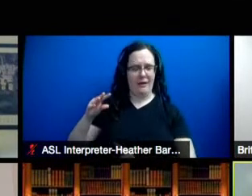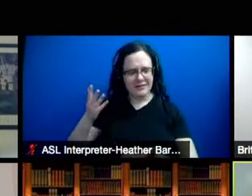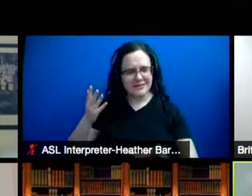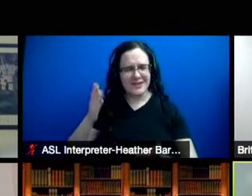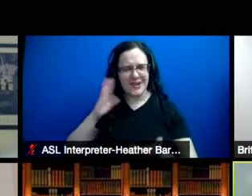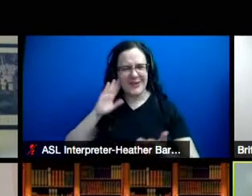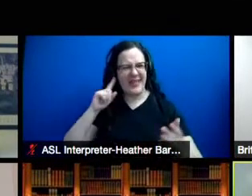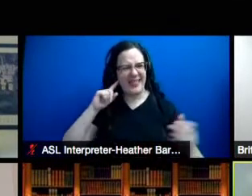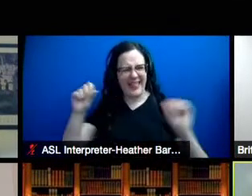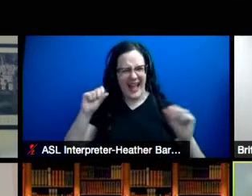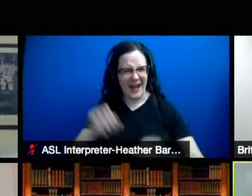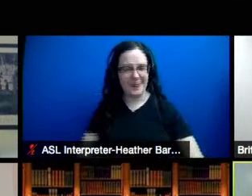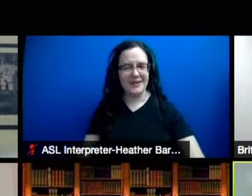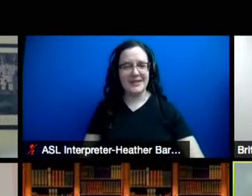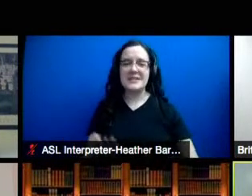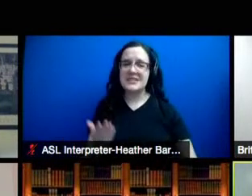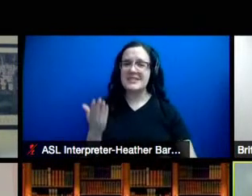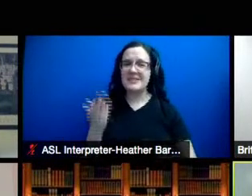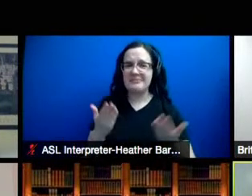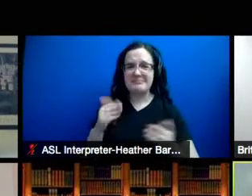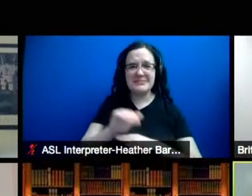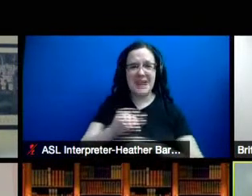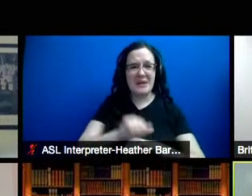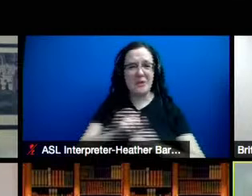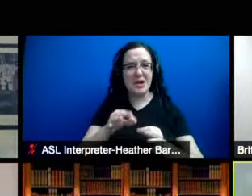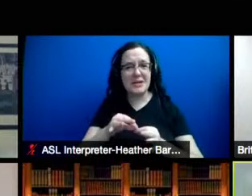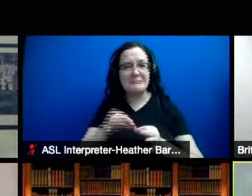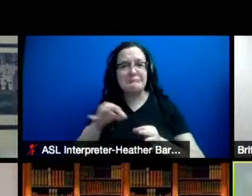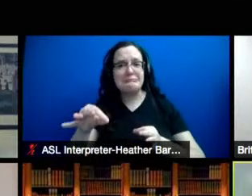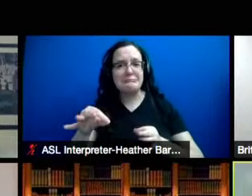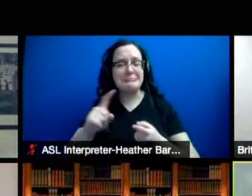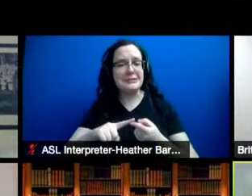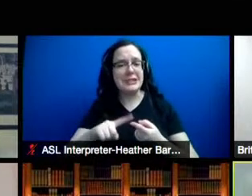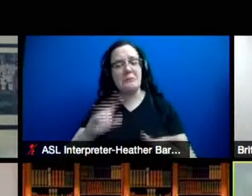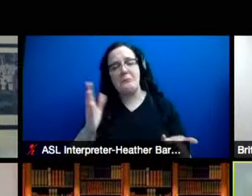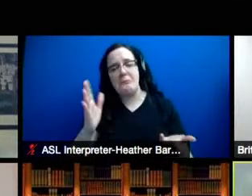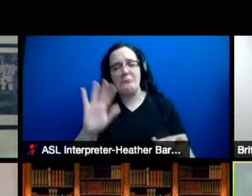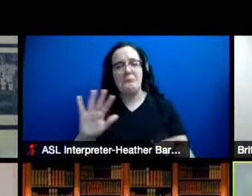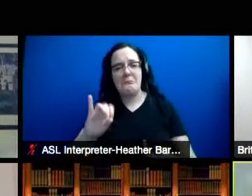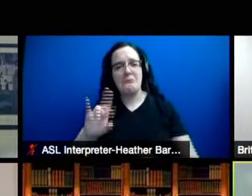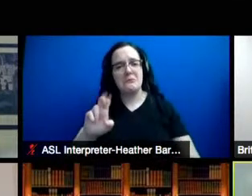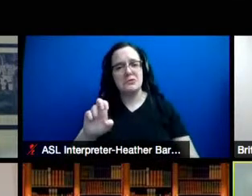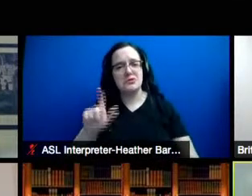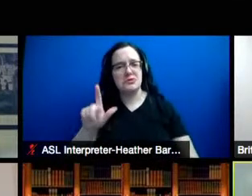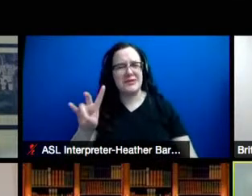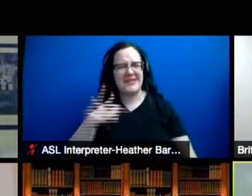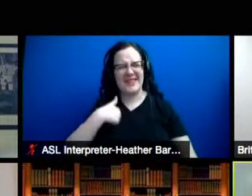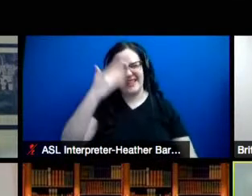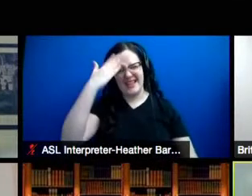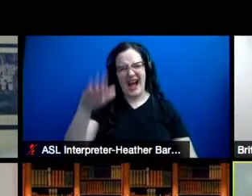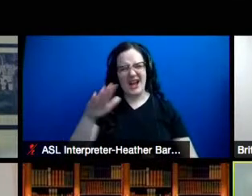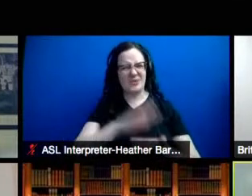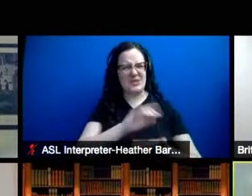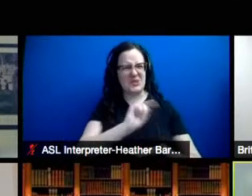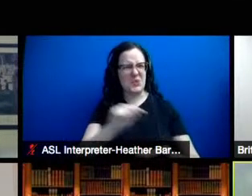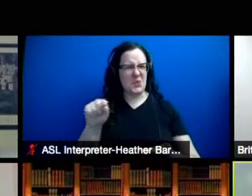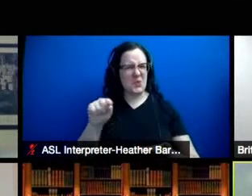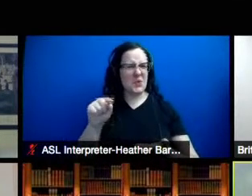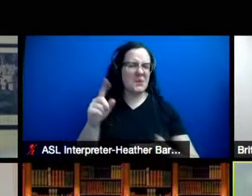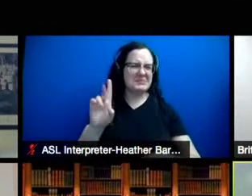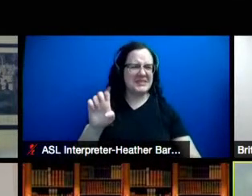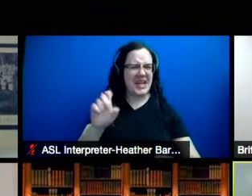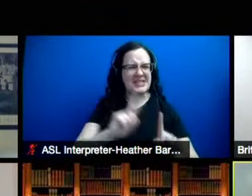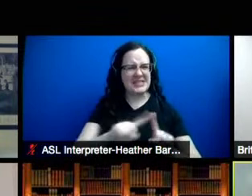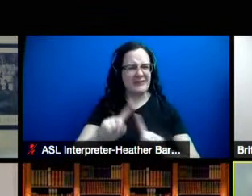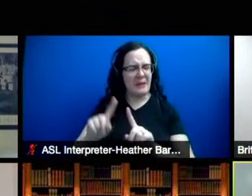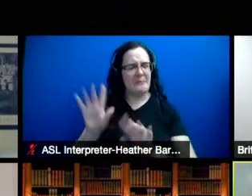postponing the night work until, say, like June 27th, I know the dates vary slightly from school to school, but around June 27th,